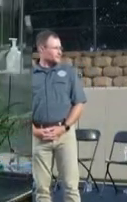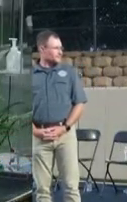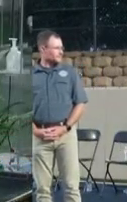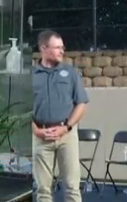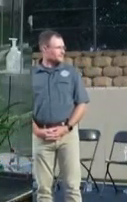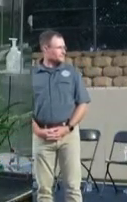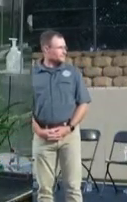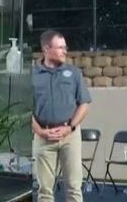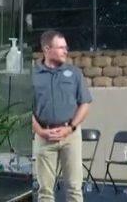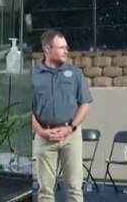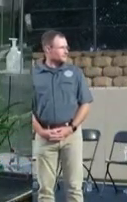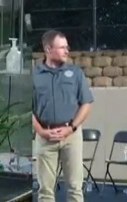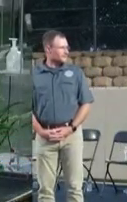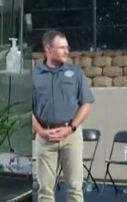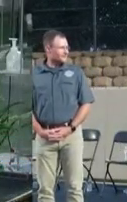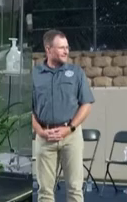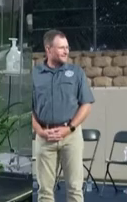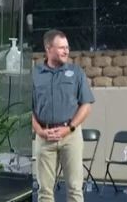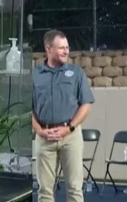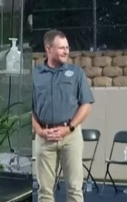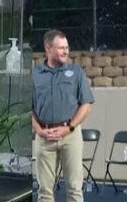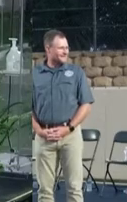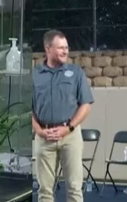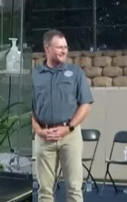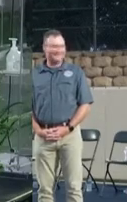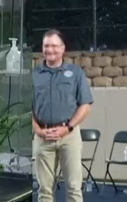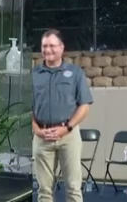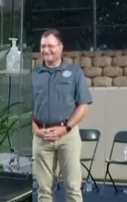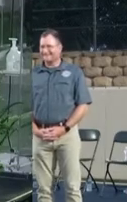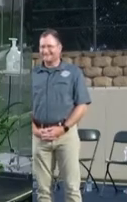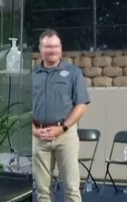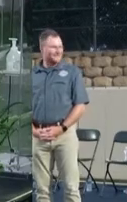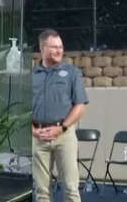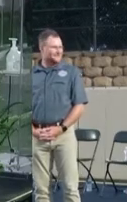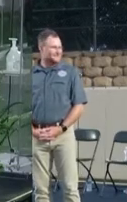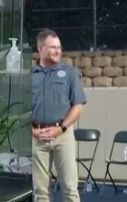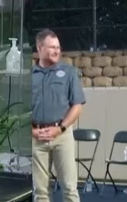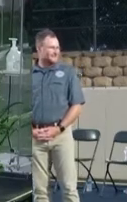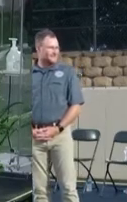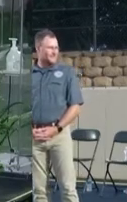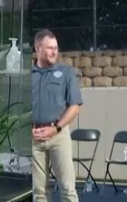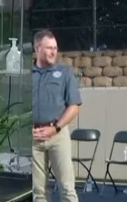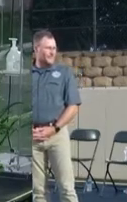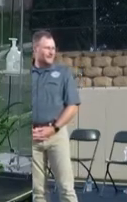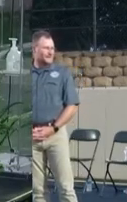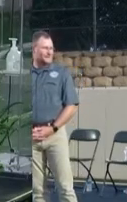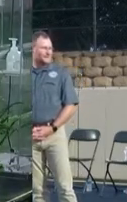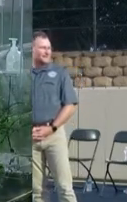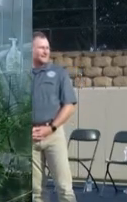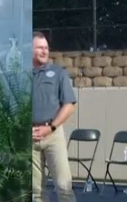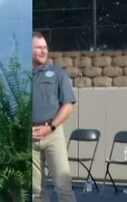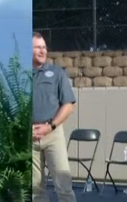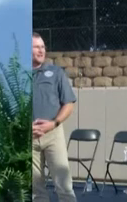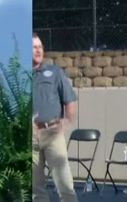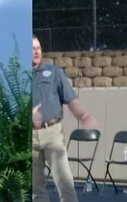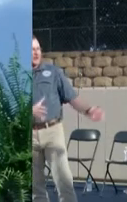I'm not hot. There we go. Eden Rebecca Van Spybrook.